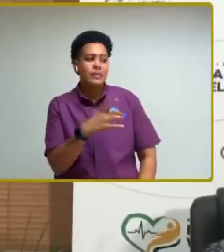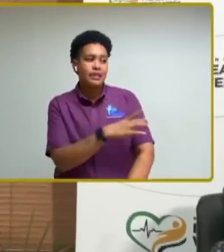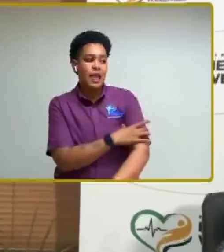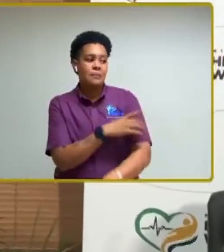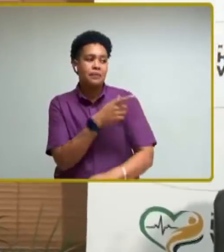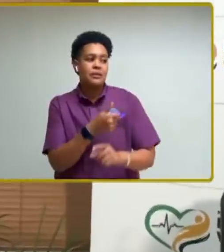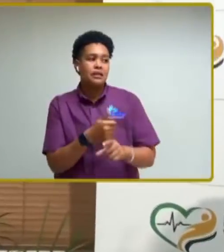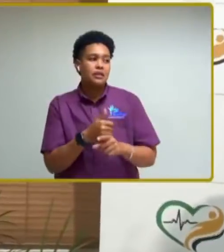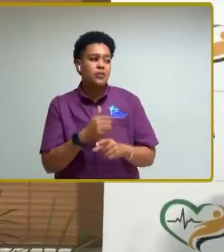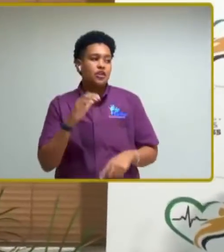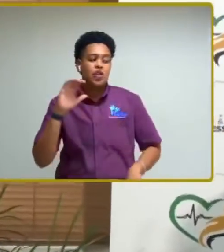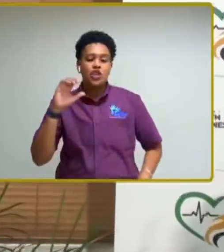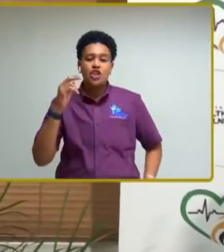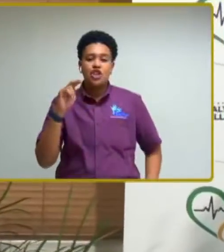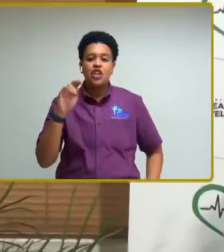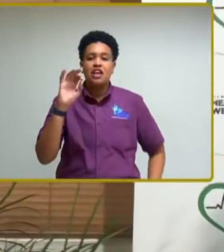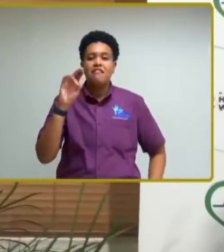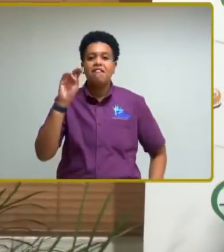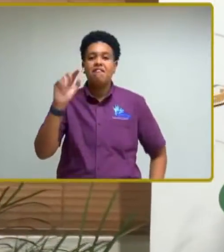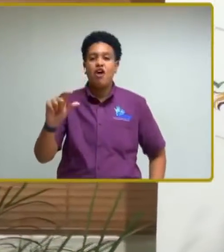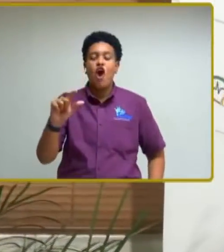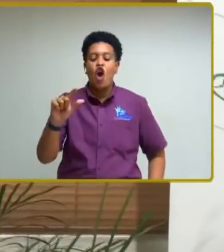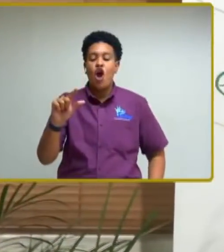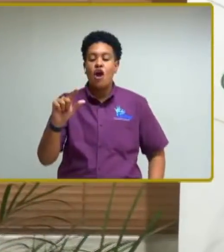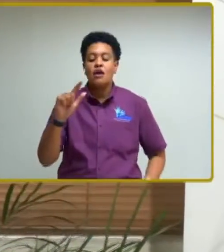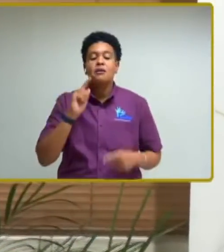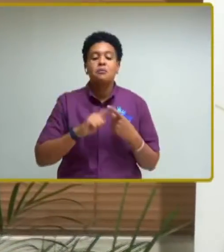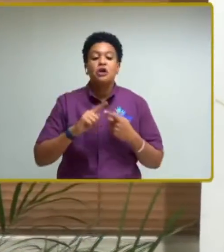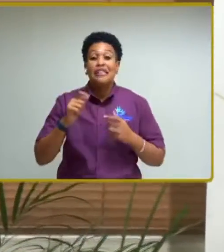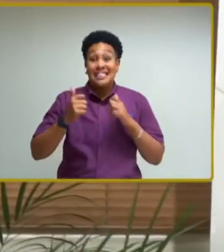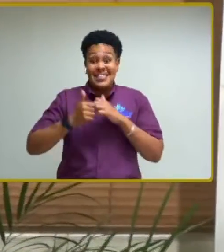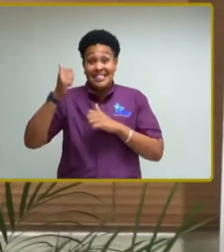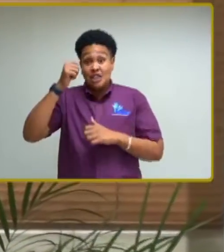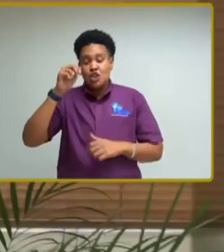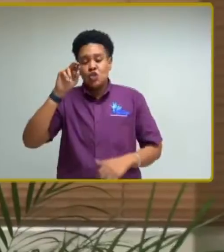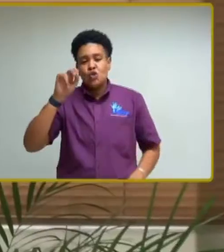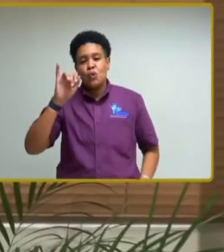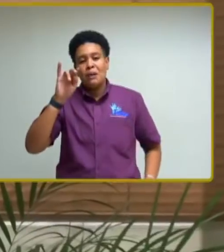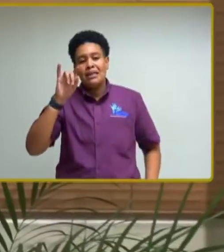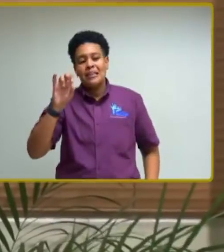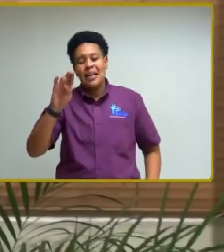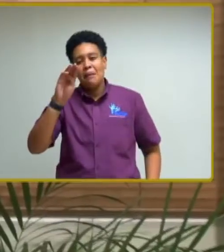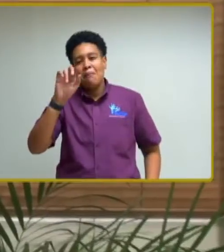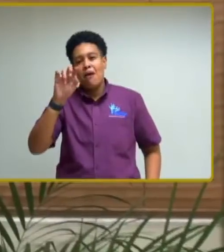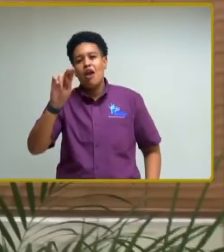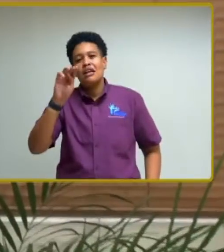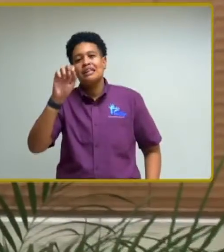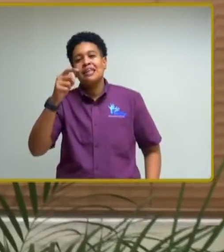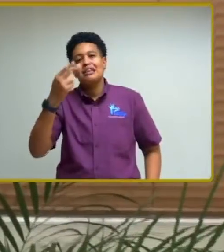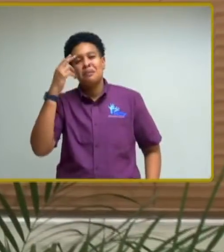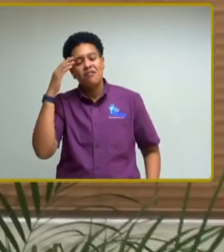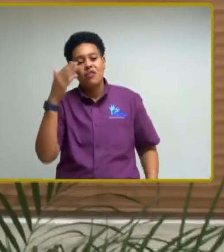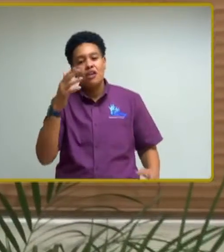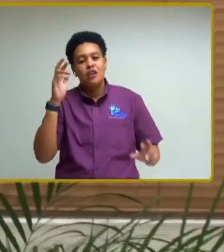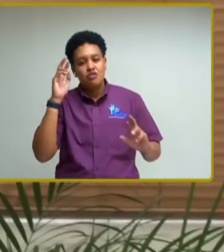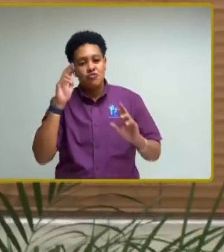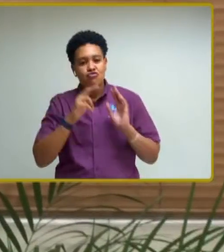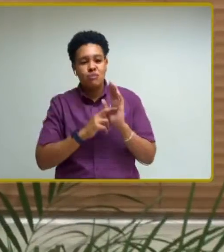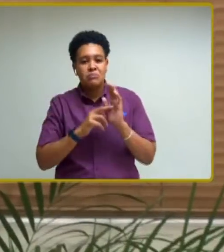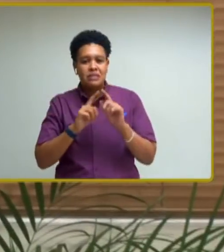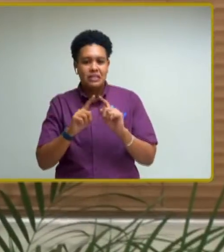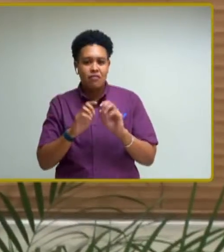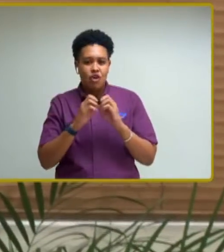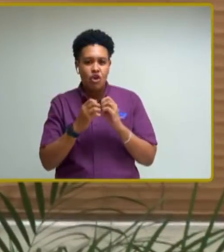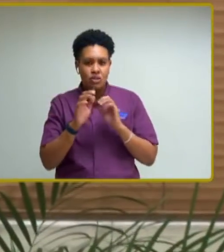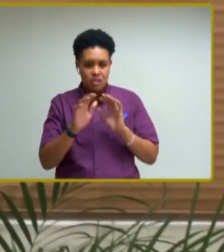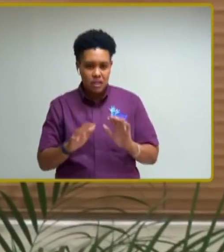Captain Chin Fong and Senior Superintendent Marlon Nesbitt for being here, representing their respective organizations,